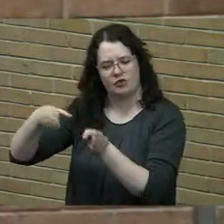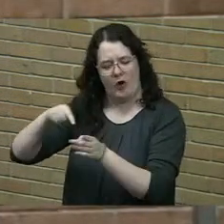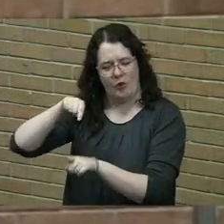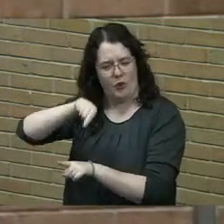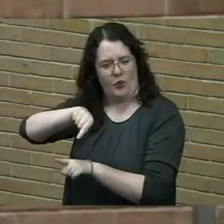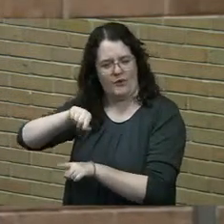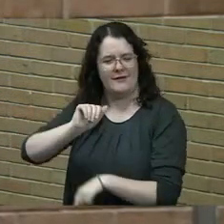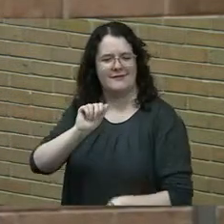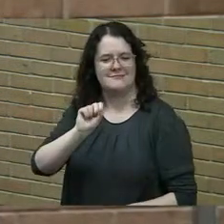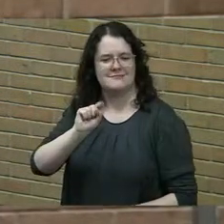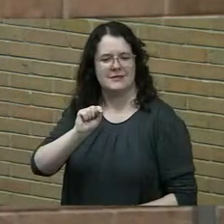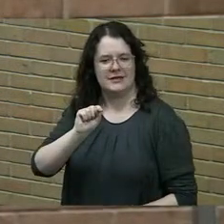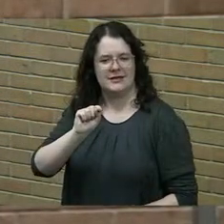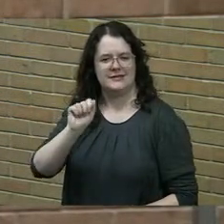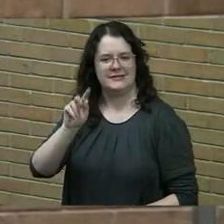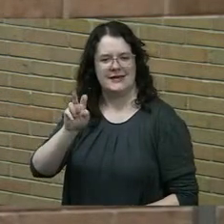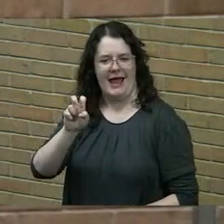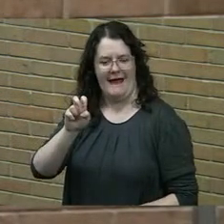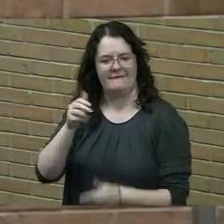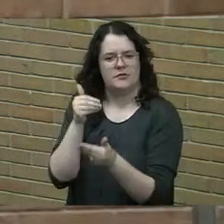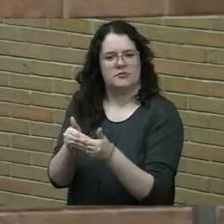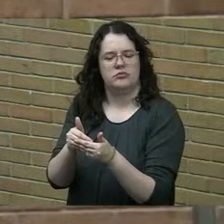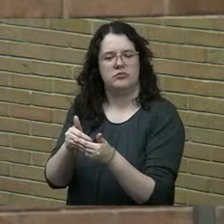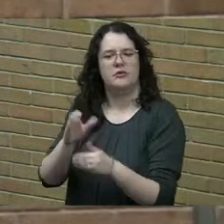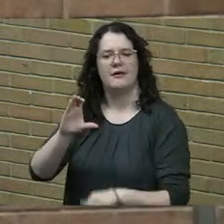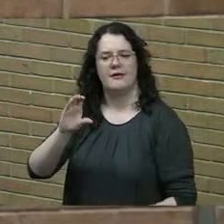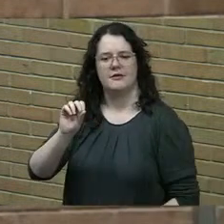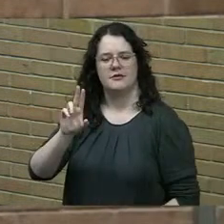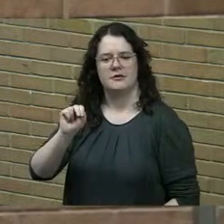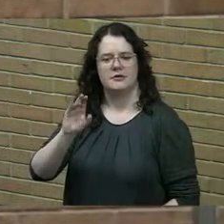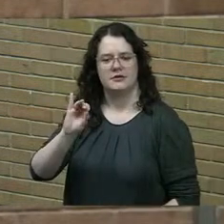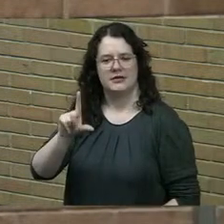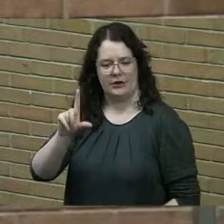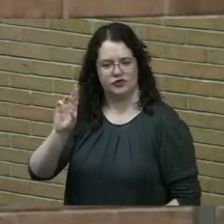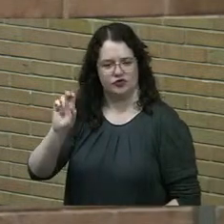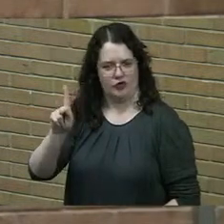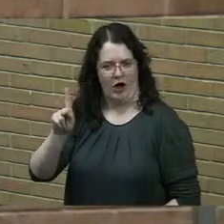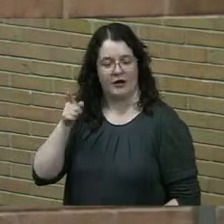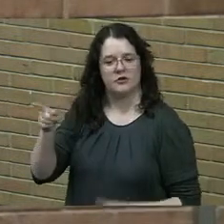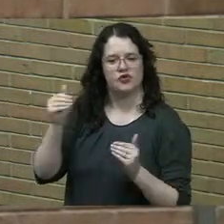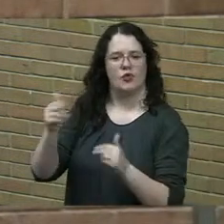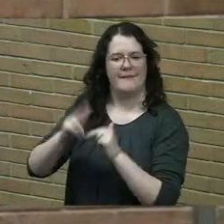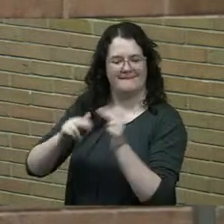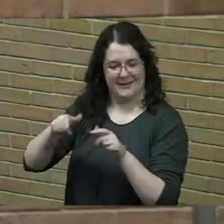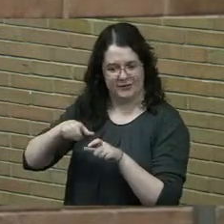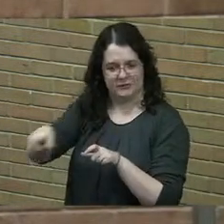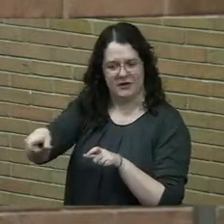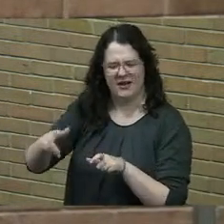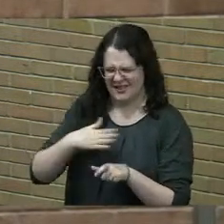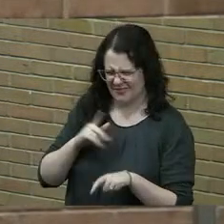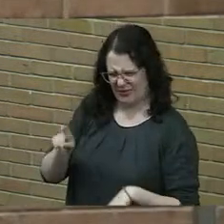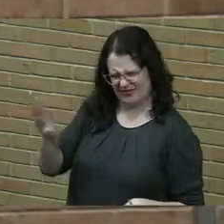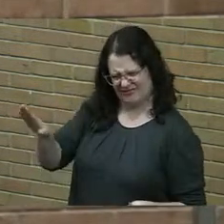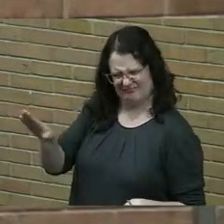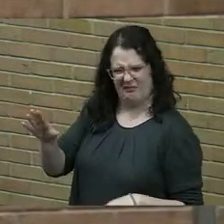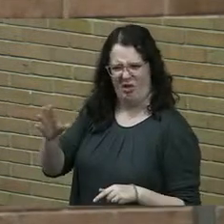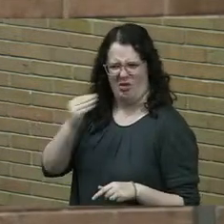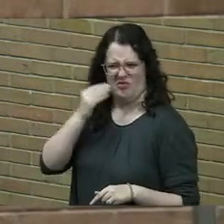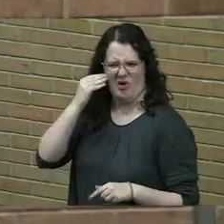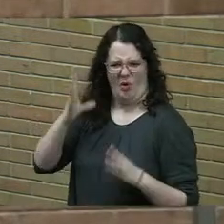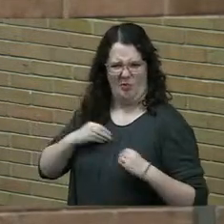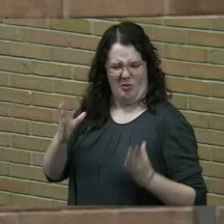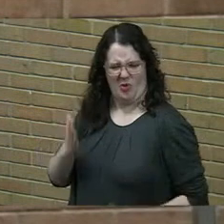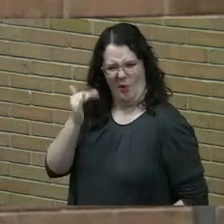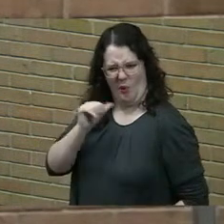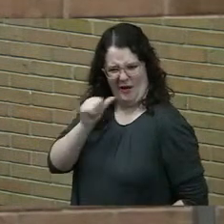along East Ave near Council Rock to build a sidewalk there. And my question was, why couldn't you just pay the homeowner for the property?